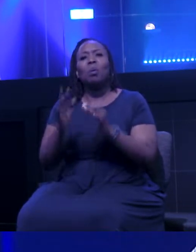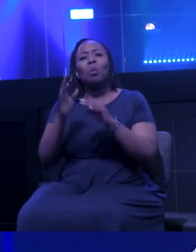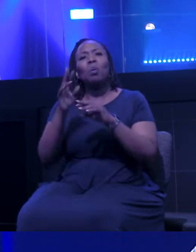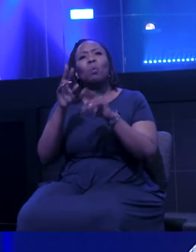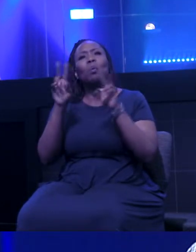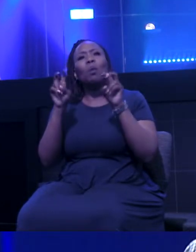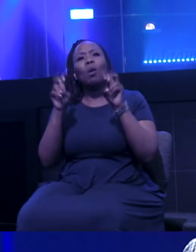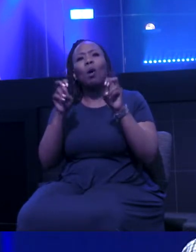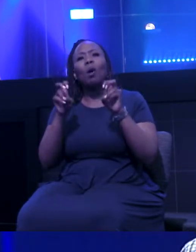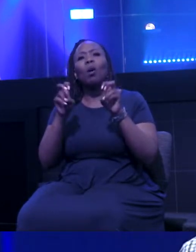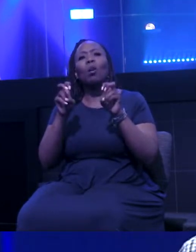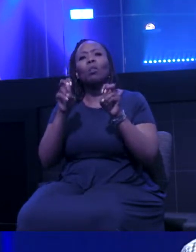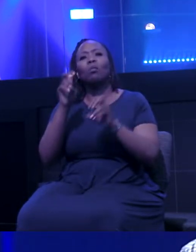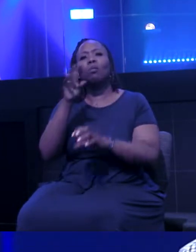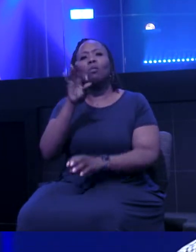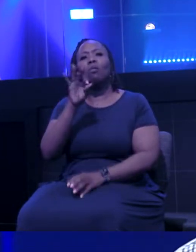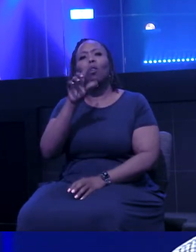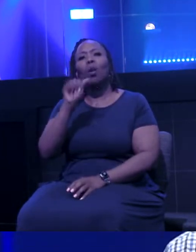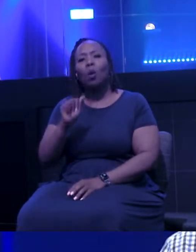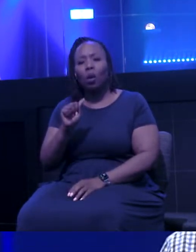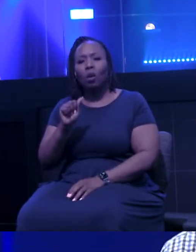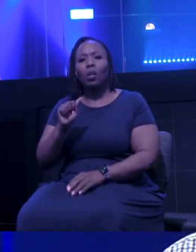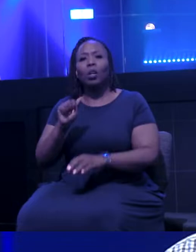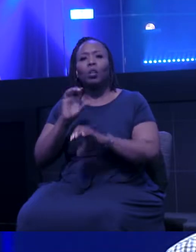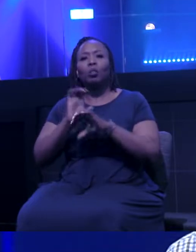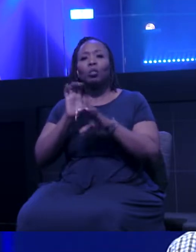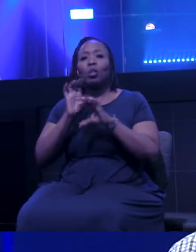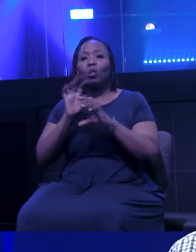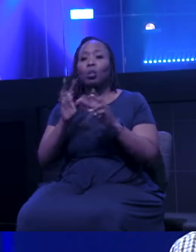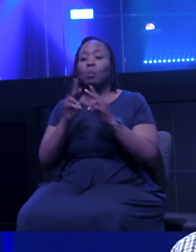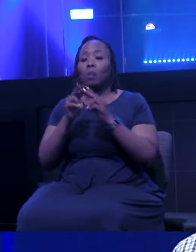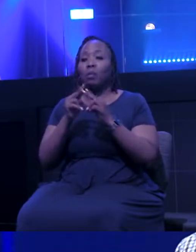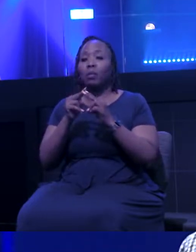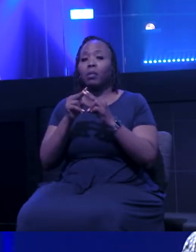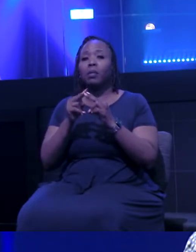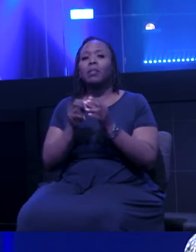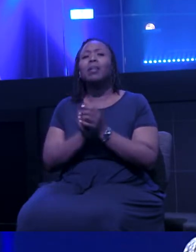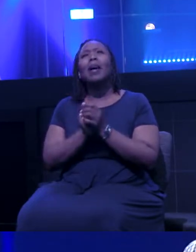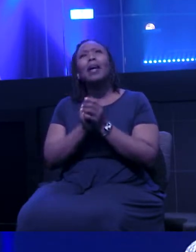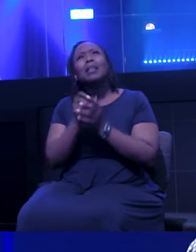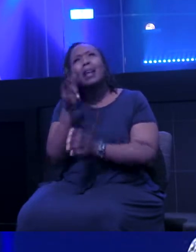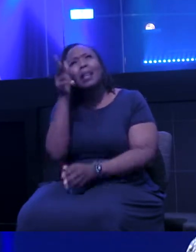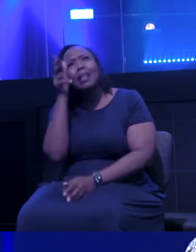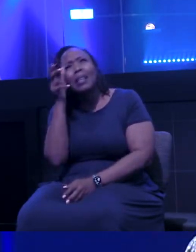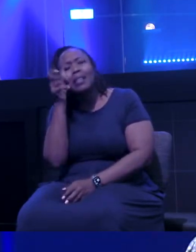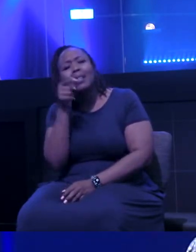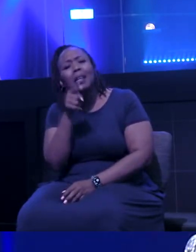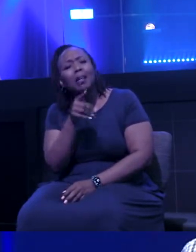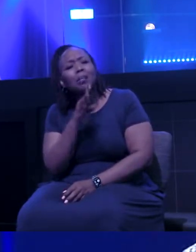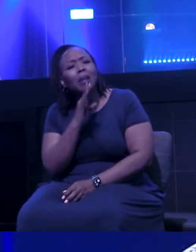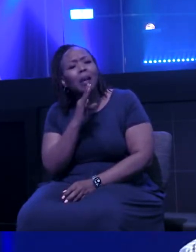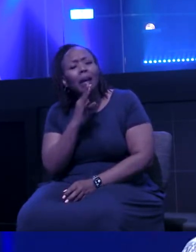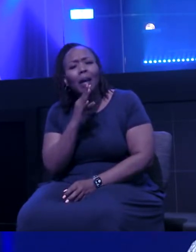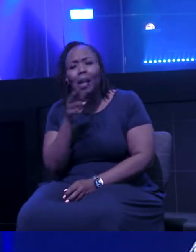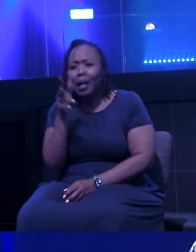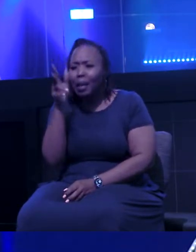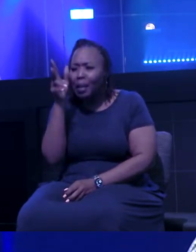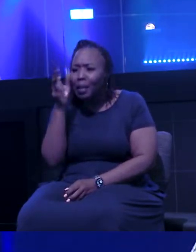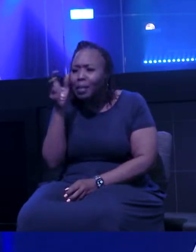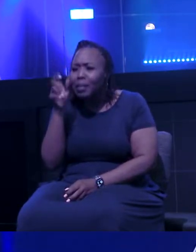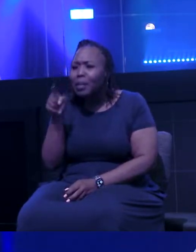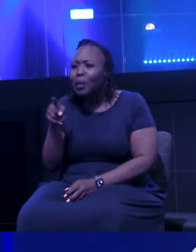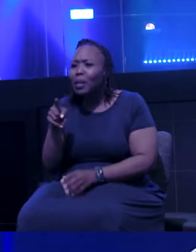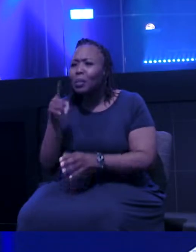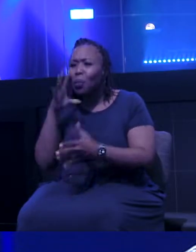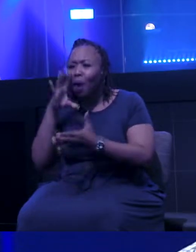we were interviewing a candidate for a certain position. And as I'm listening to him speak and listening to his wife, I'm going, oh my word,